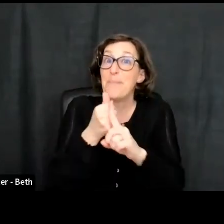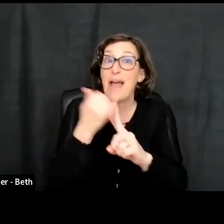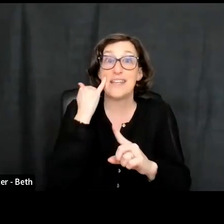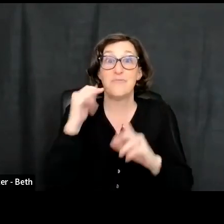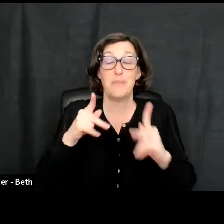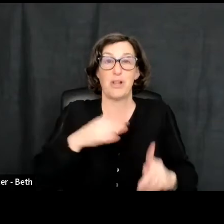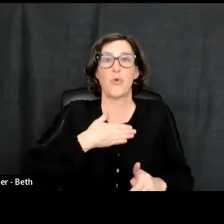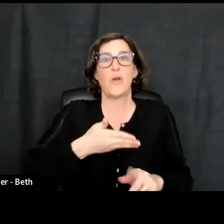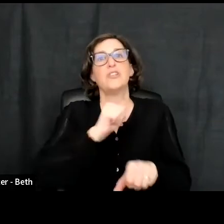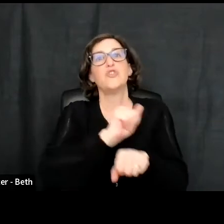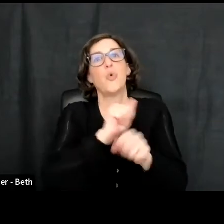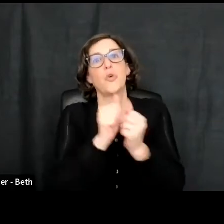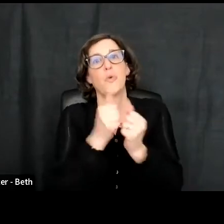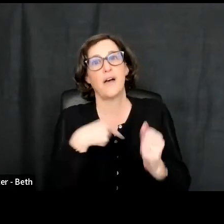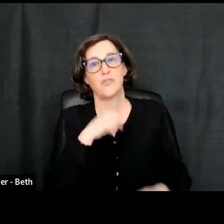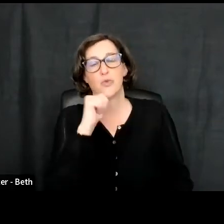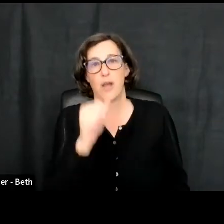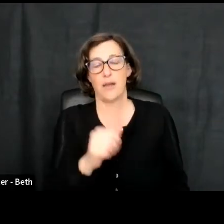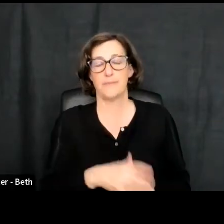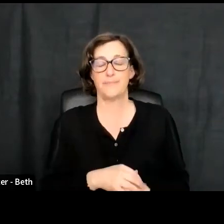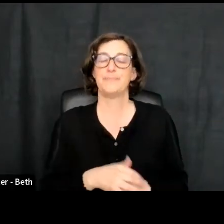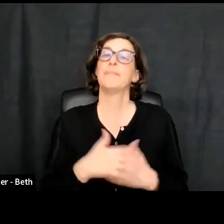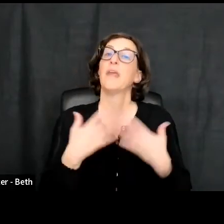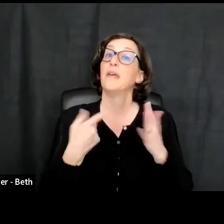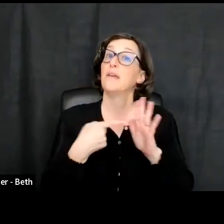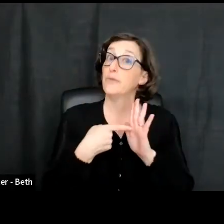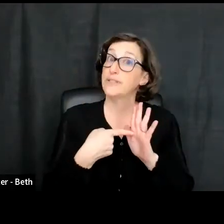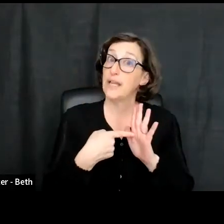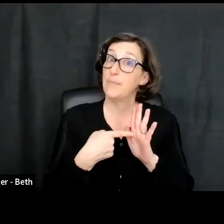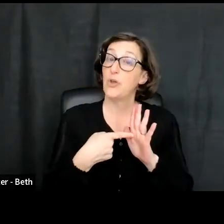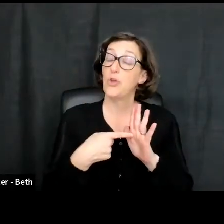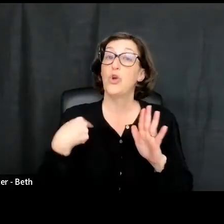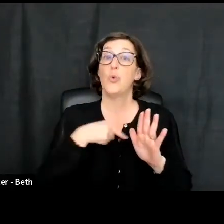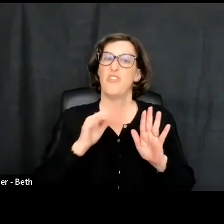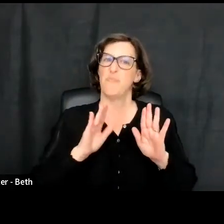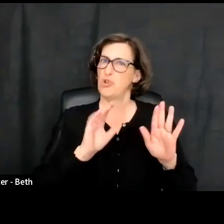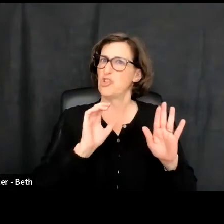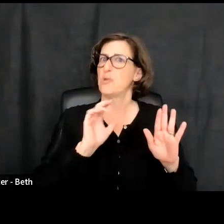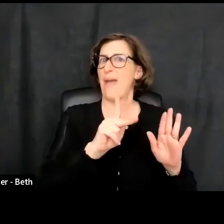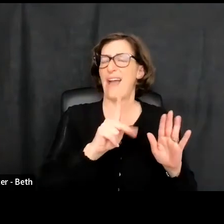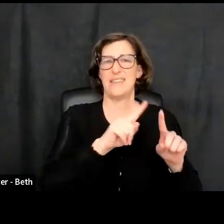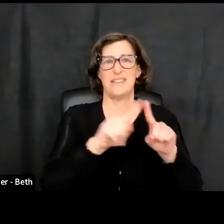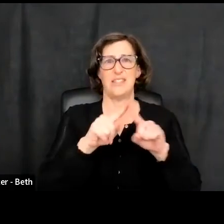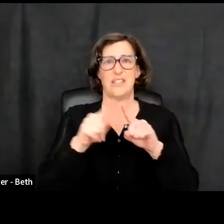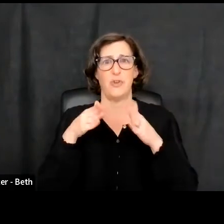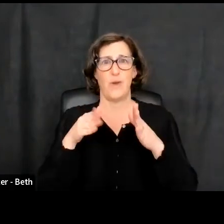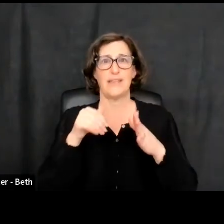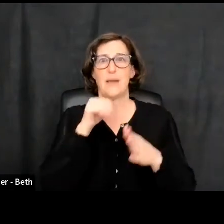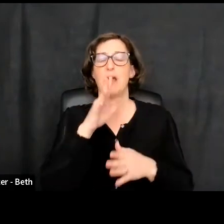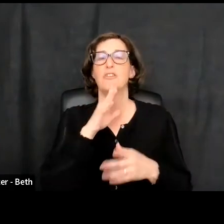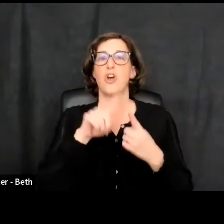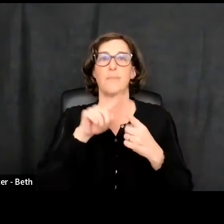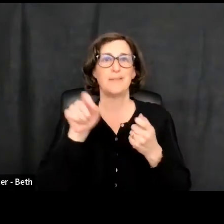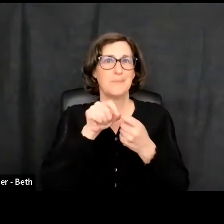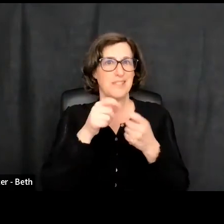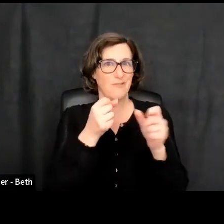us. So for example, we've had to push back on this in various ways, and I'm not going to talk about our specific strategies, but